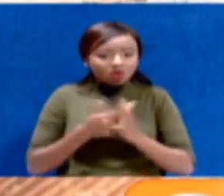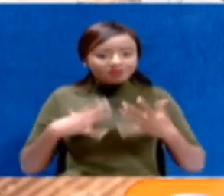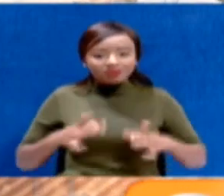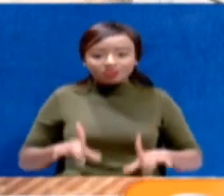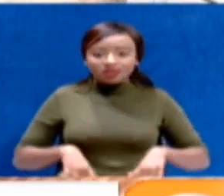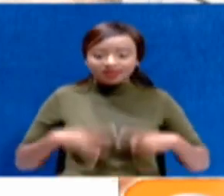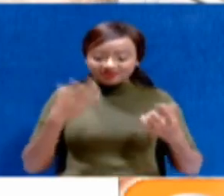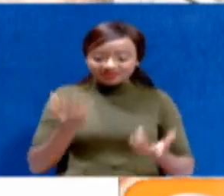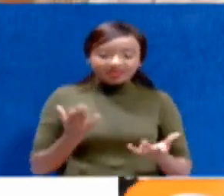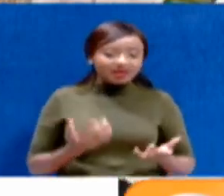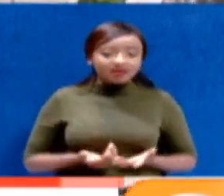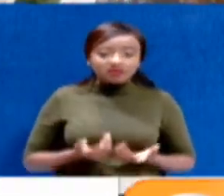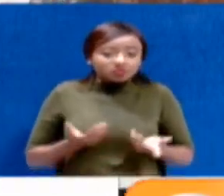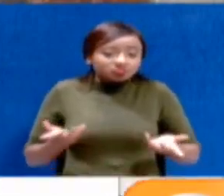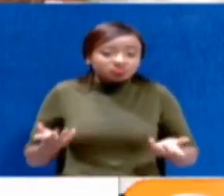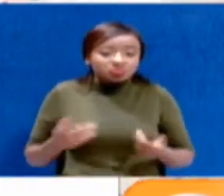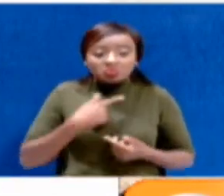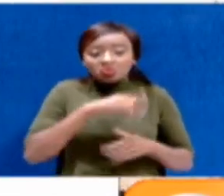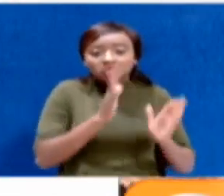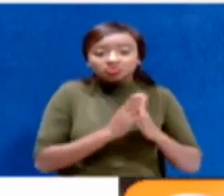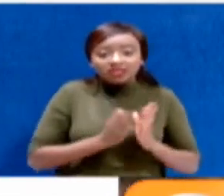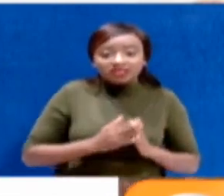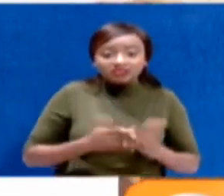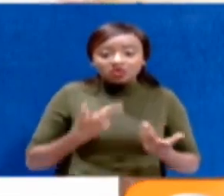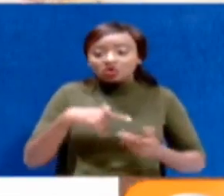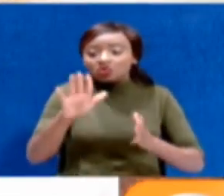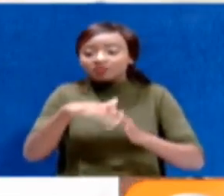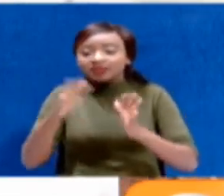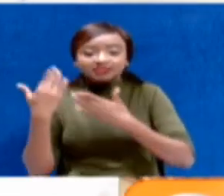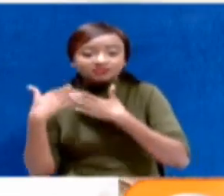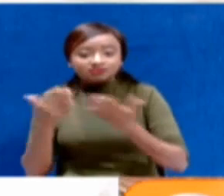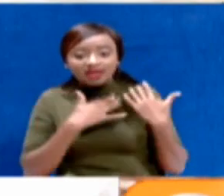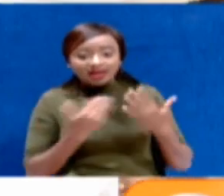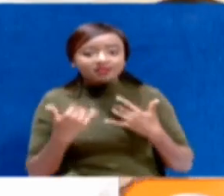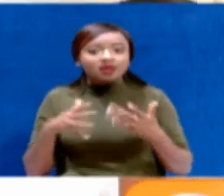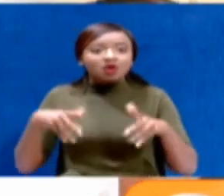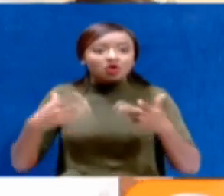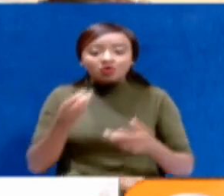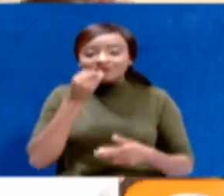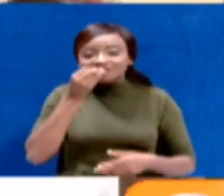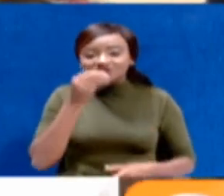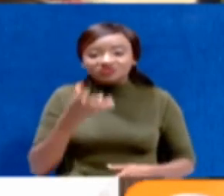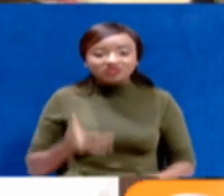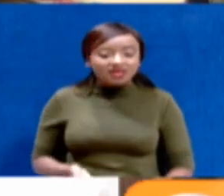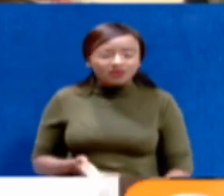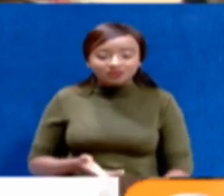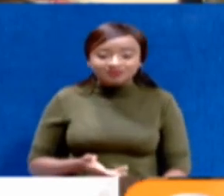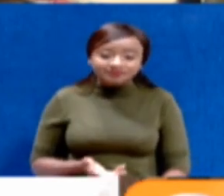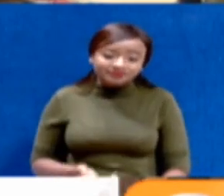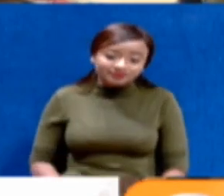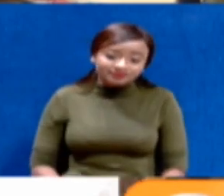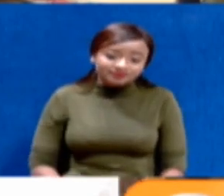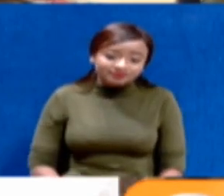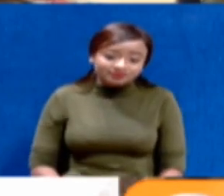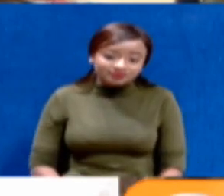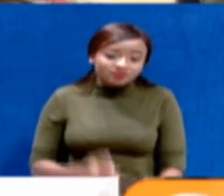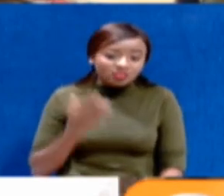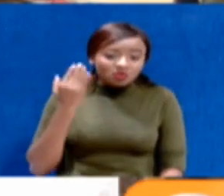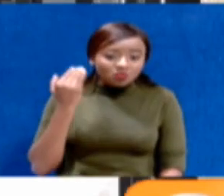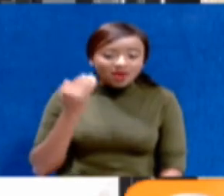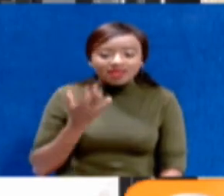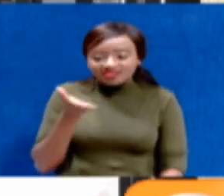cho, bafu ya kuoga, na hata hizi chakula venye nakula, jukule